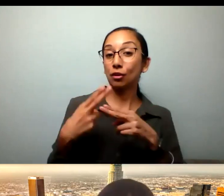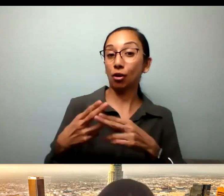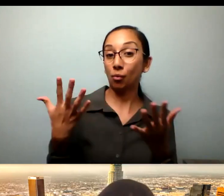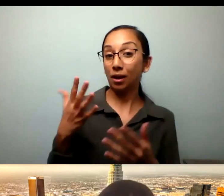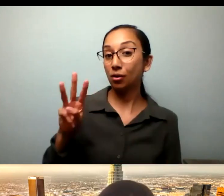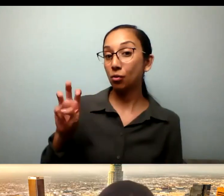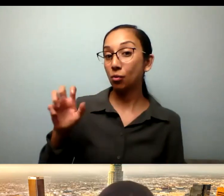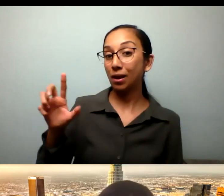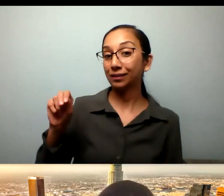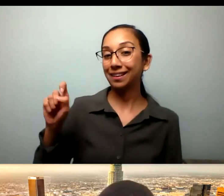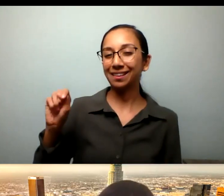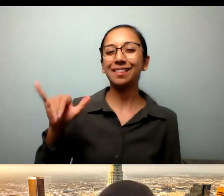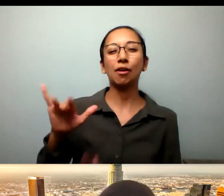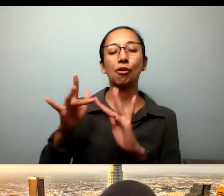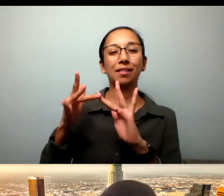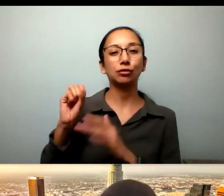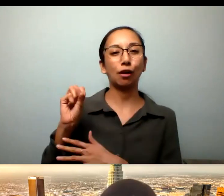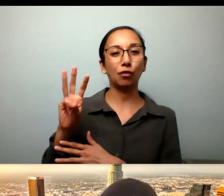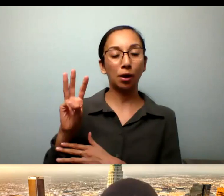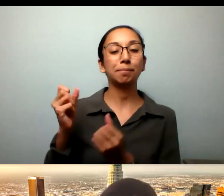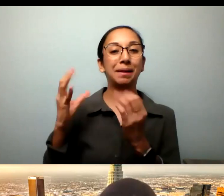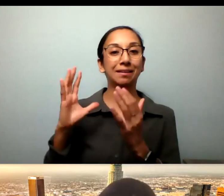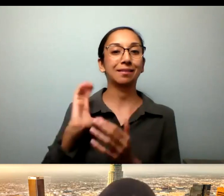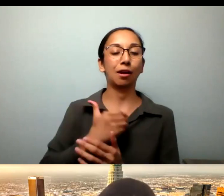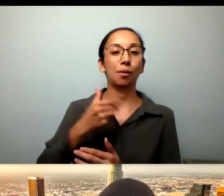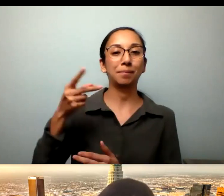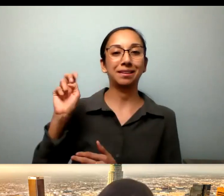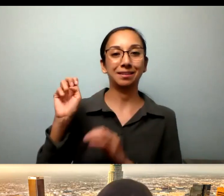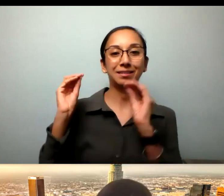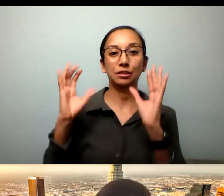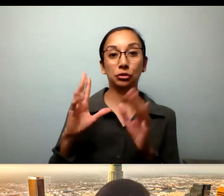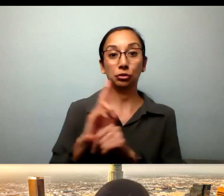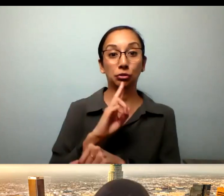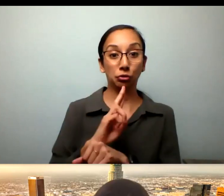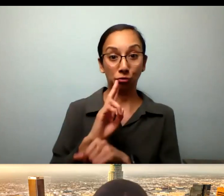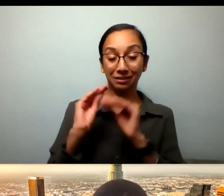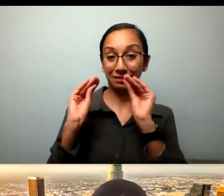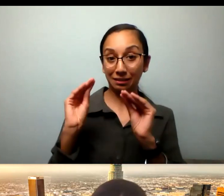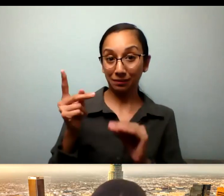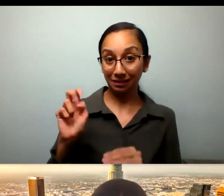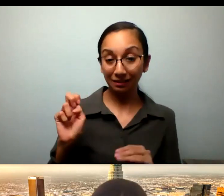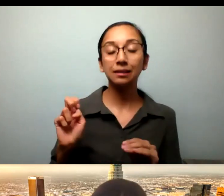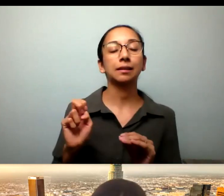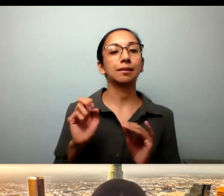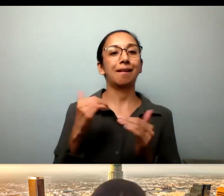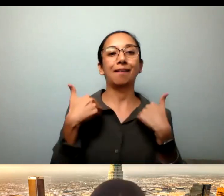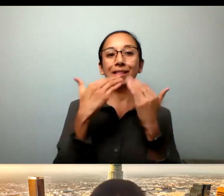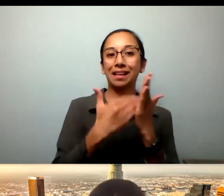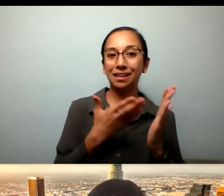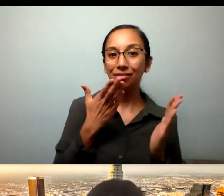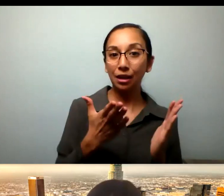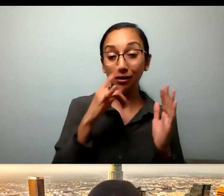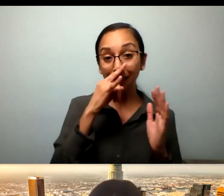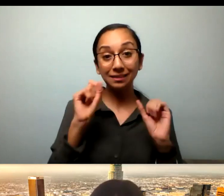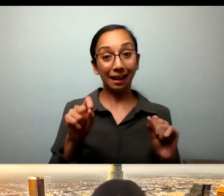an online software that many of our PE teachers utilize to teach PE and to get students active. It has lessons on there and kids can